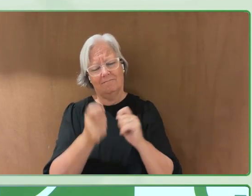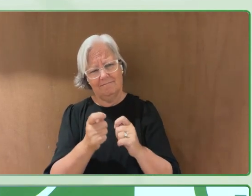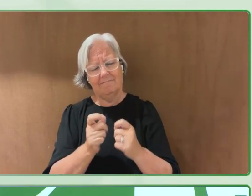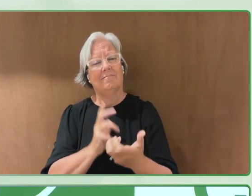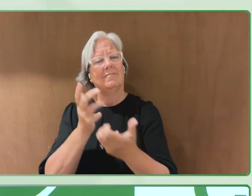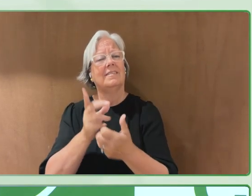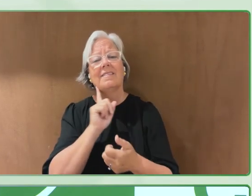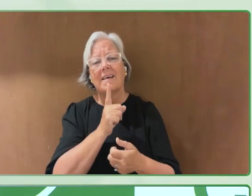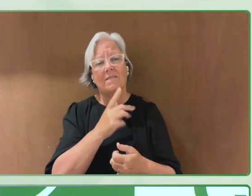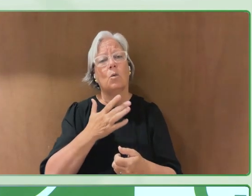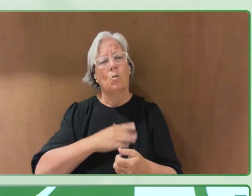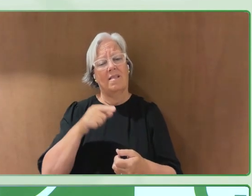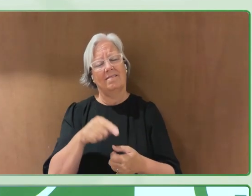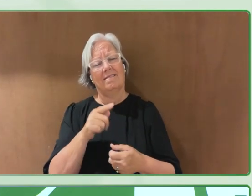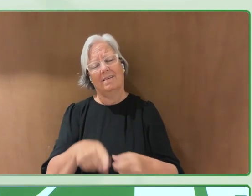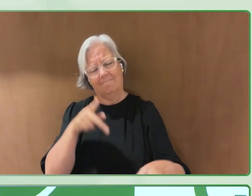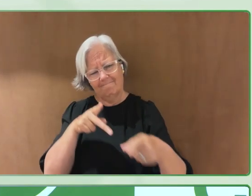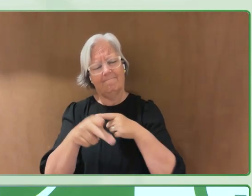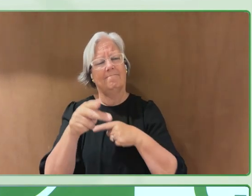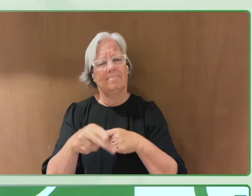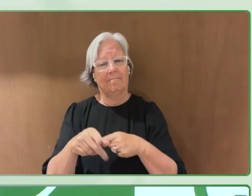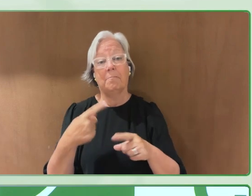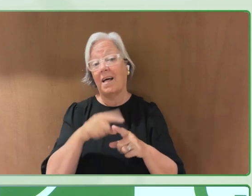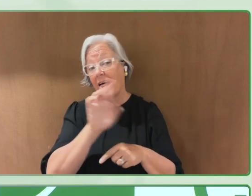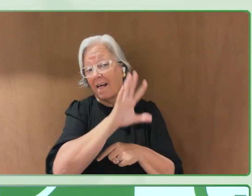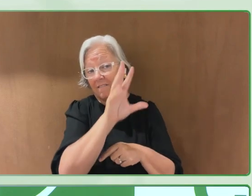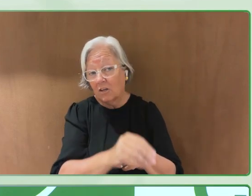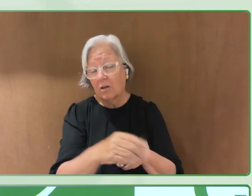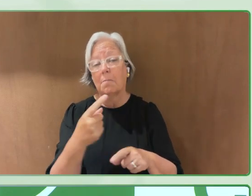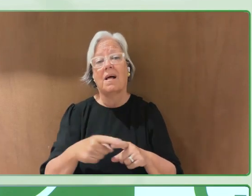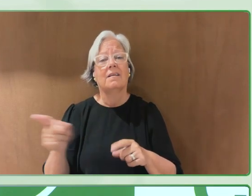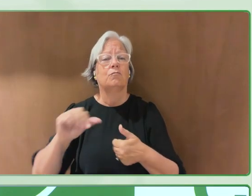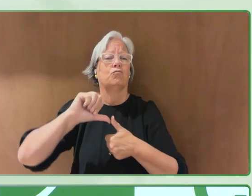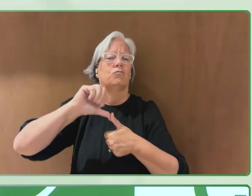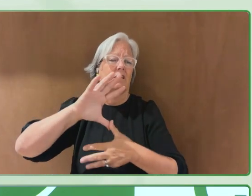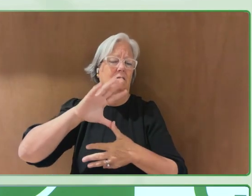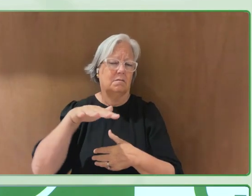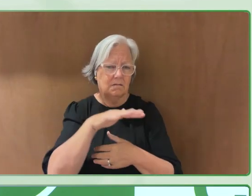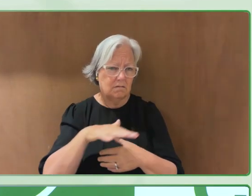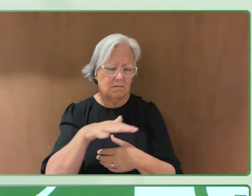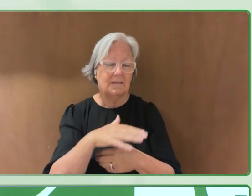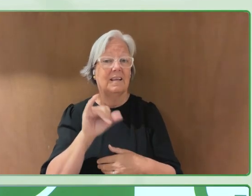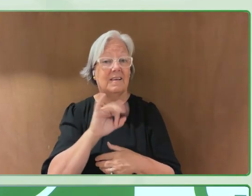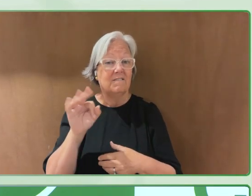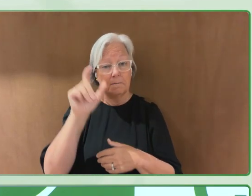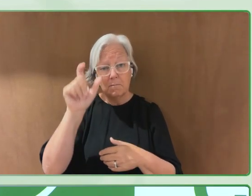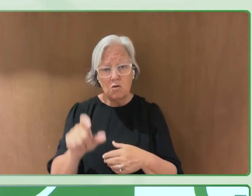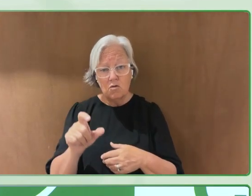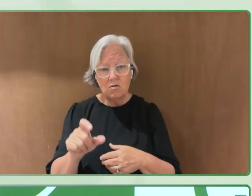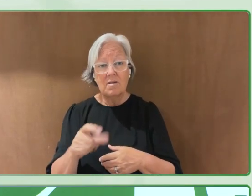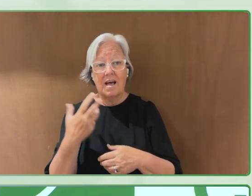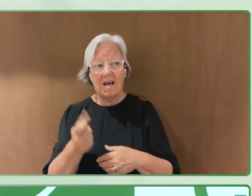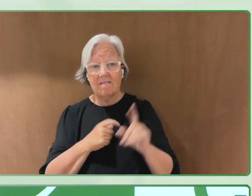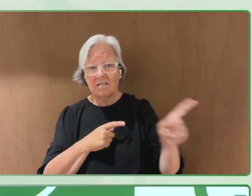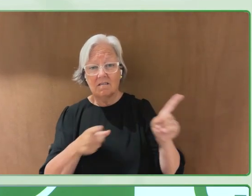services in African markets and Latin American markets. In the hall, if somebody is operating in these two markets, wants to